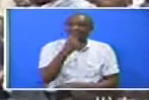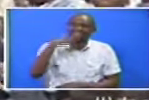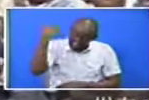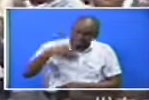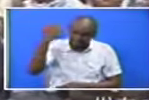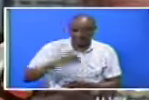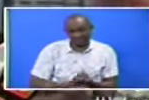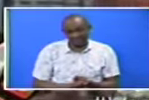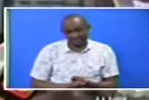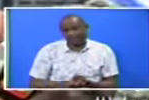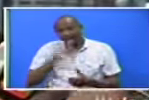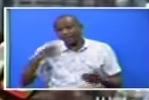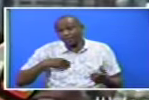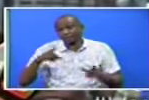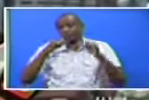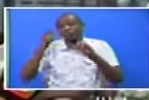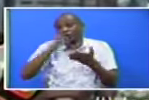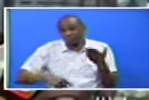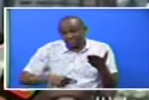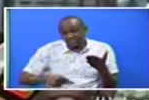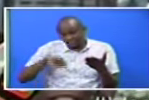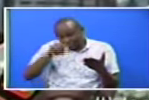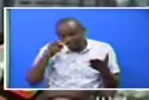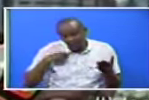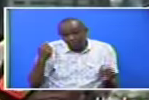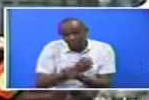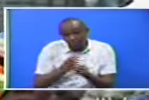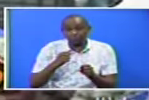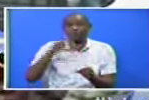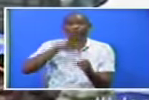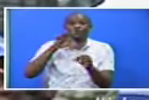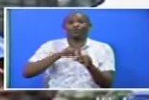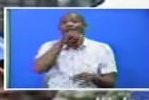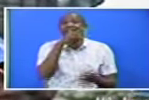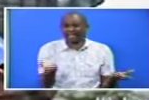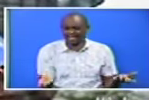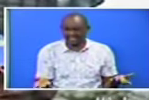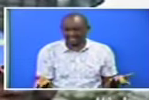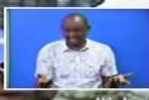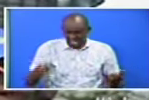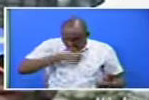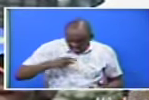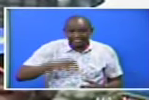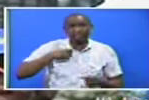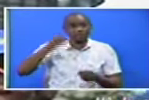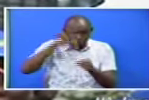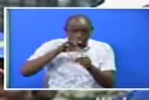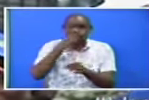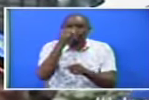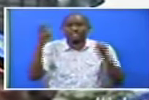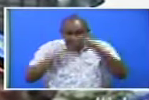siku. Wengine walikuwa wananiambia ati wakaleji na wezi pigia kura Raila. Sisi ni tulipigia